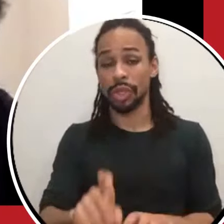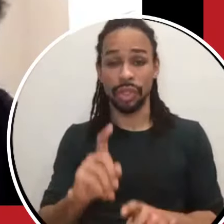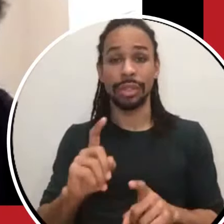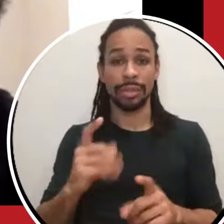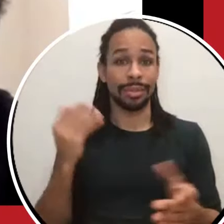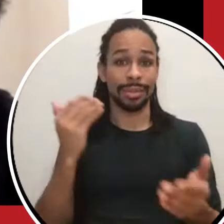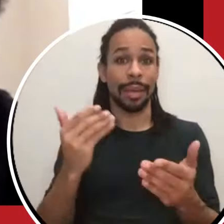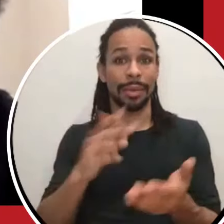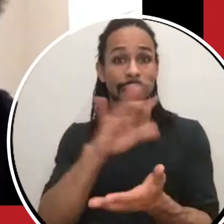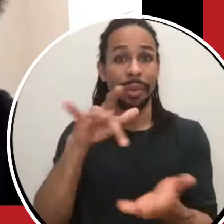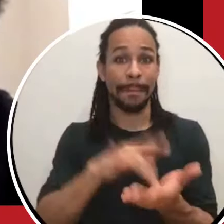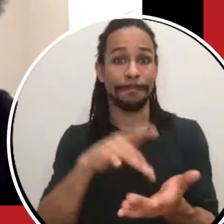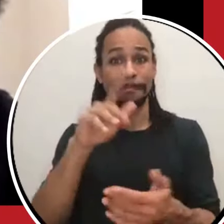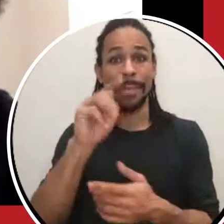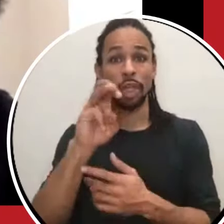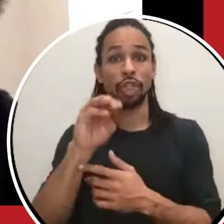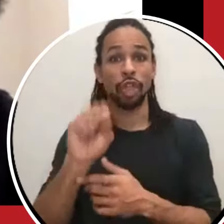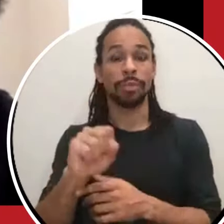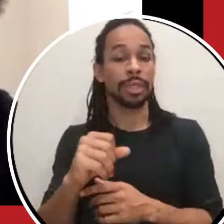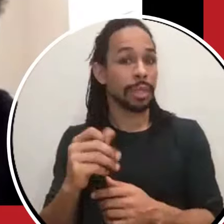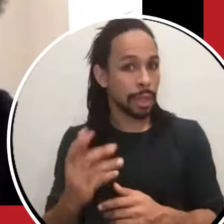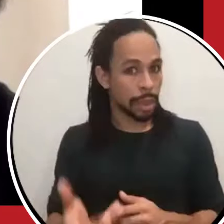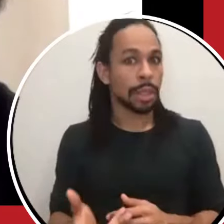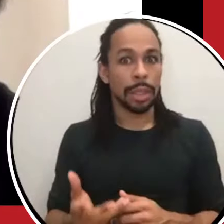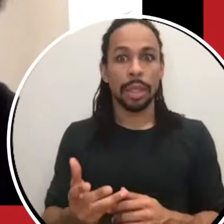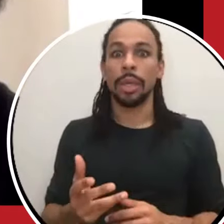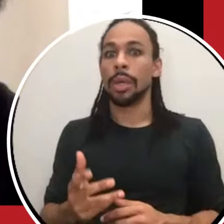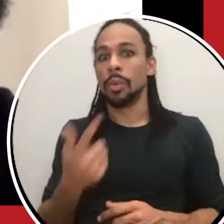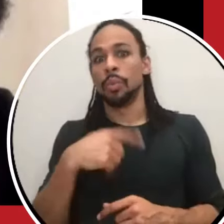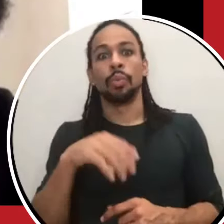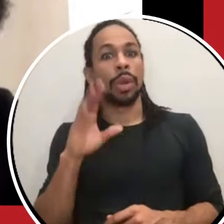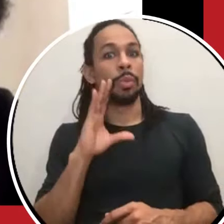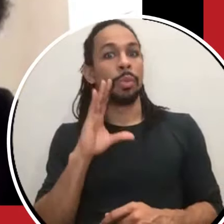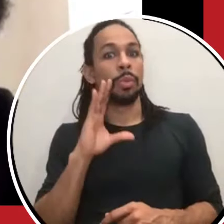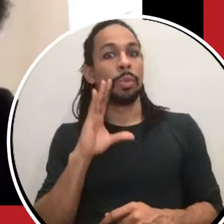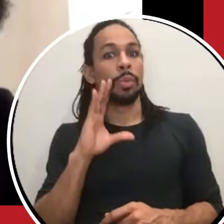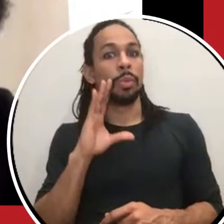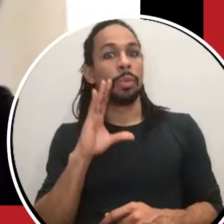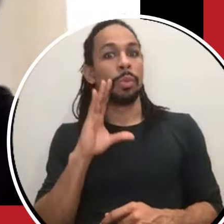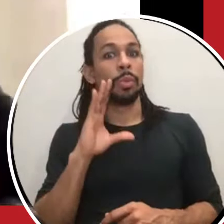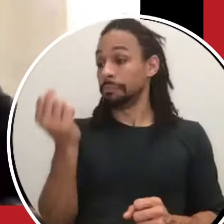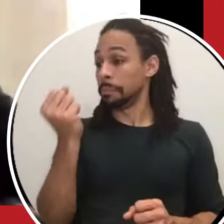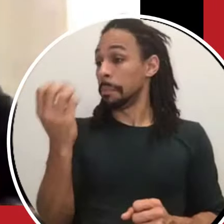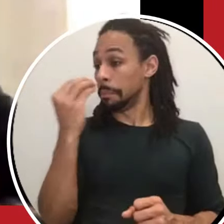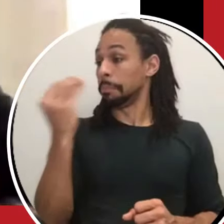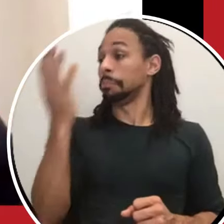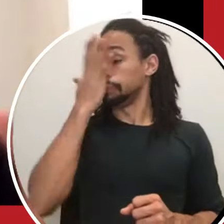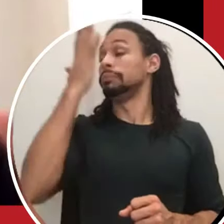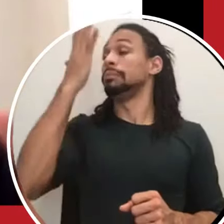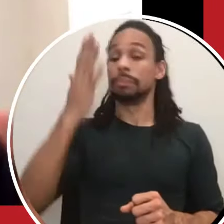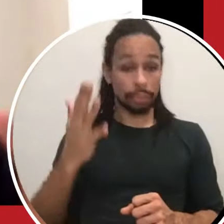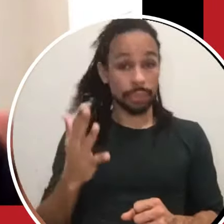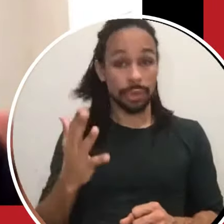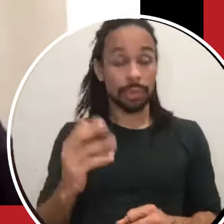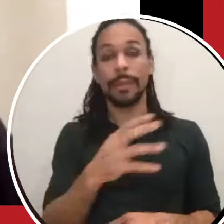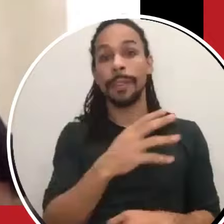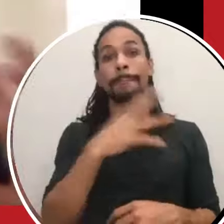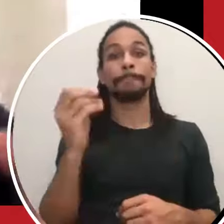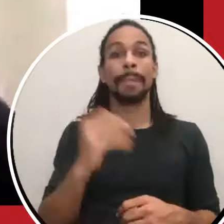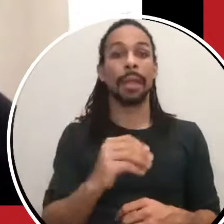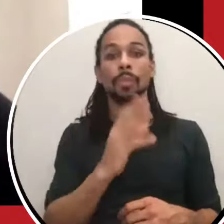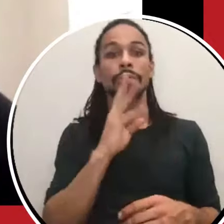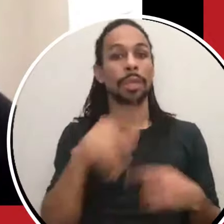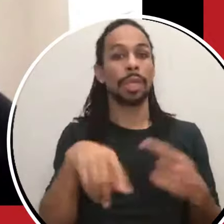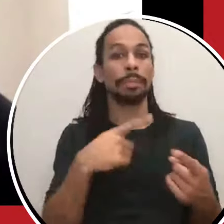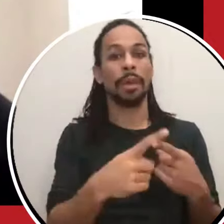where, even though as goes the South, so goes the nation is a fact, not an opinion, that we're still trying to set up the infrastructure